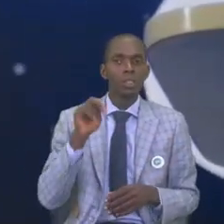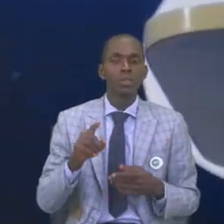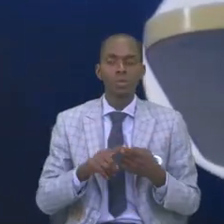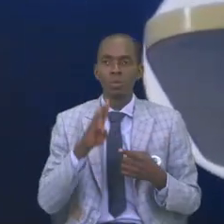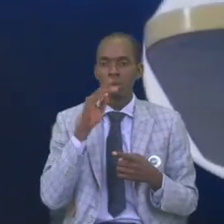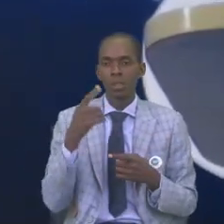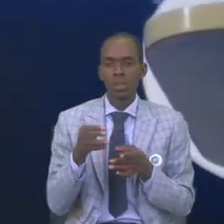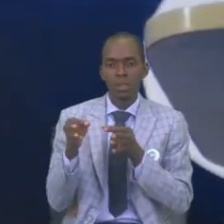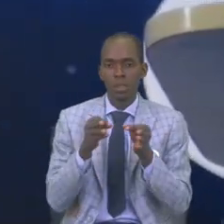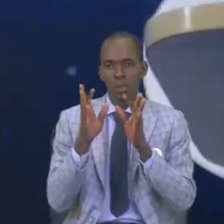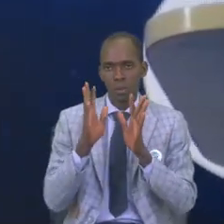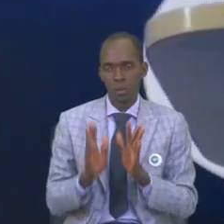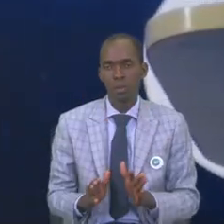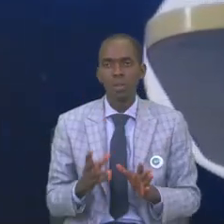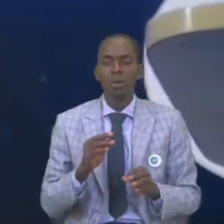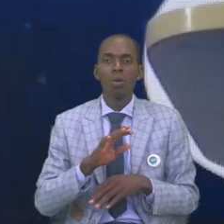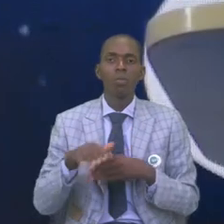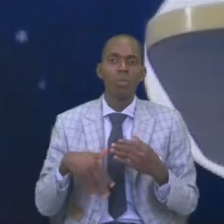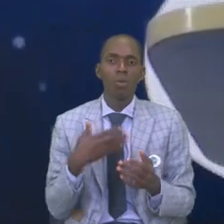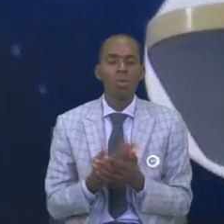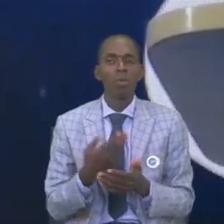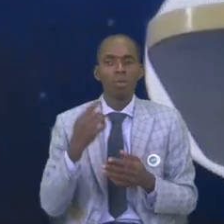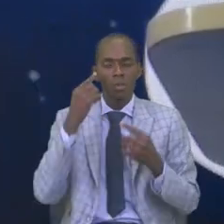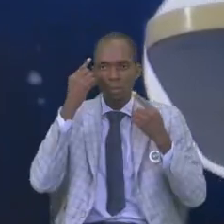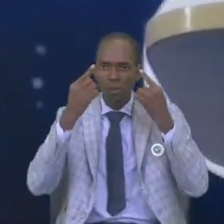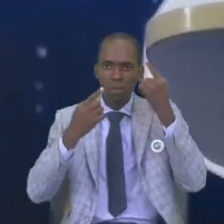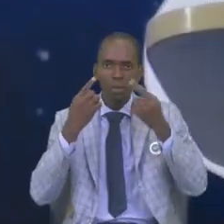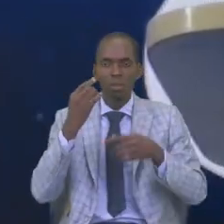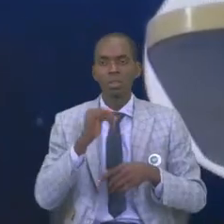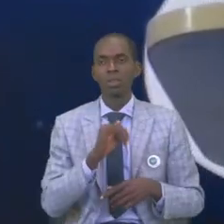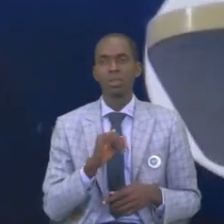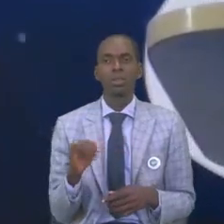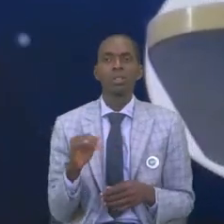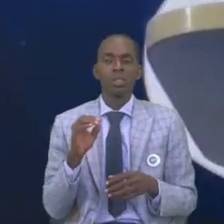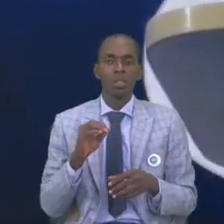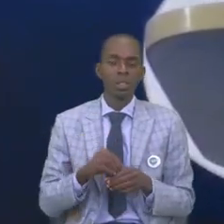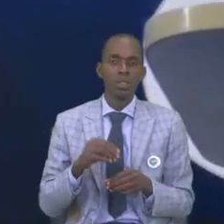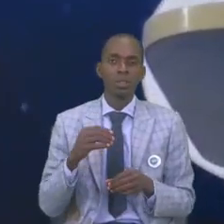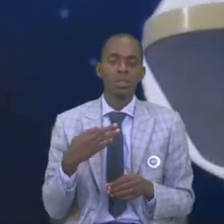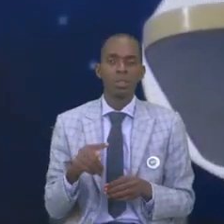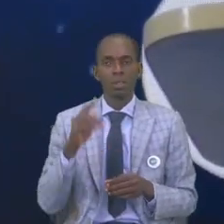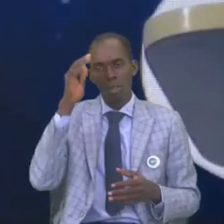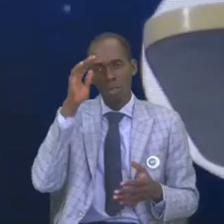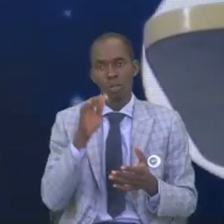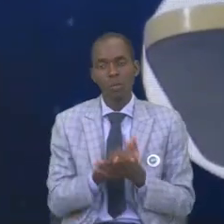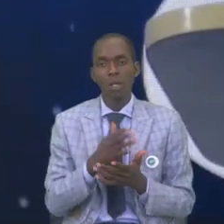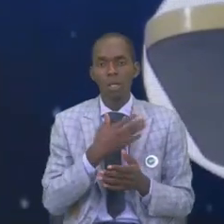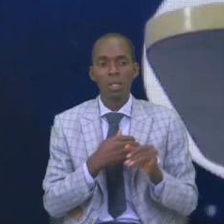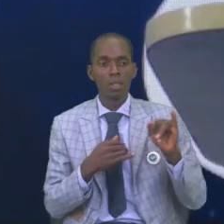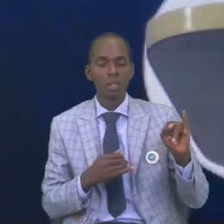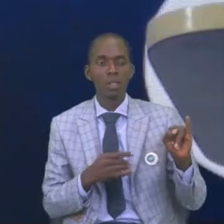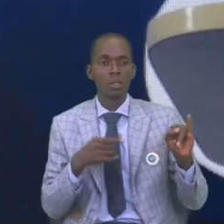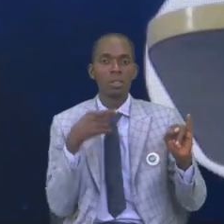expositor of all concerning the bridegroom. And then I there, he is